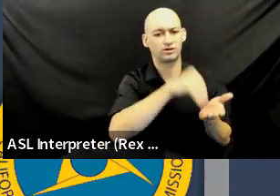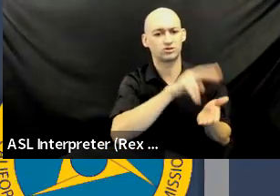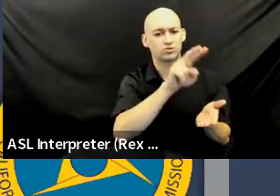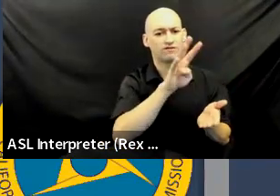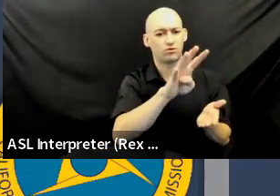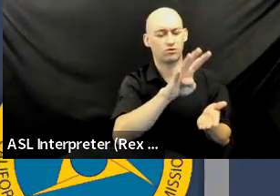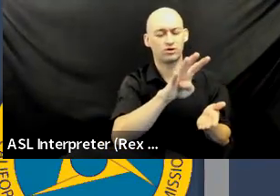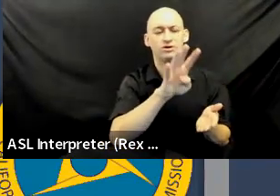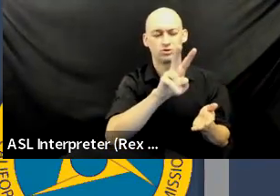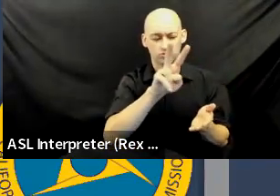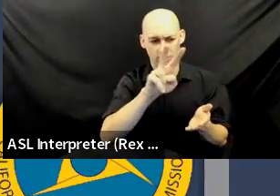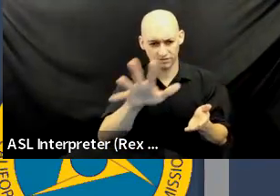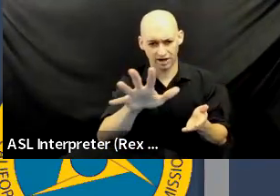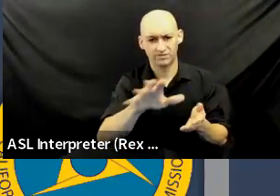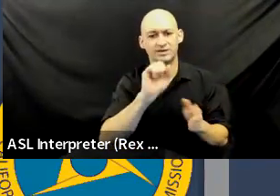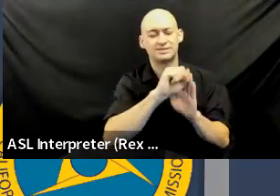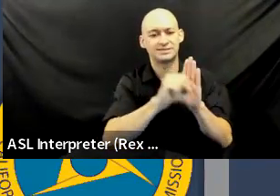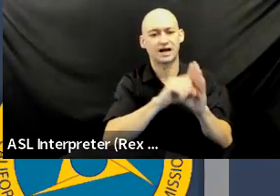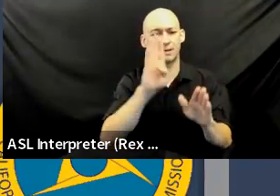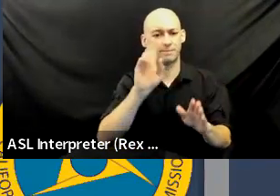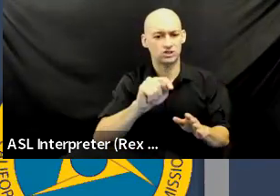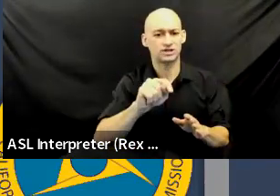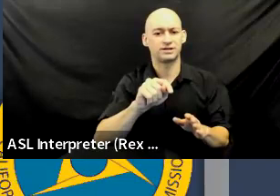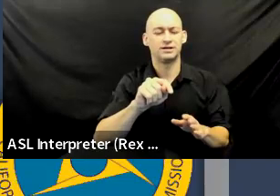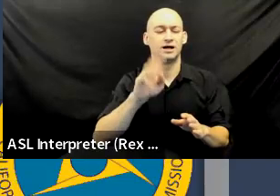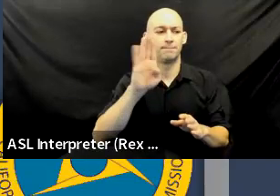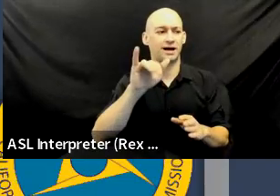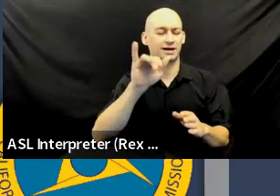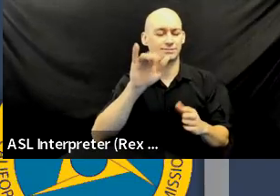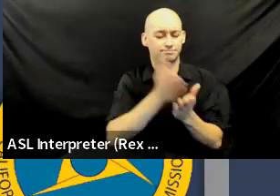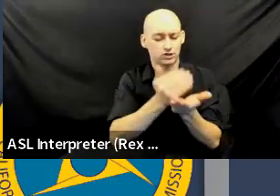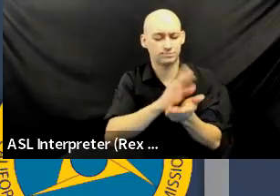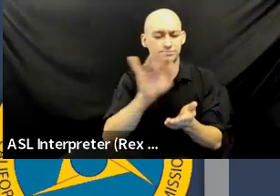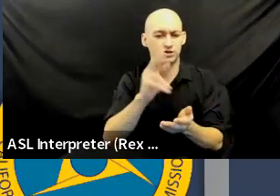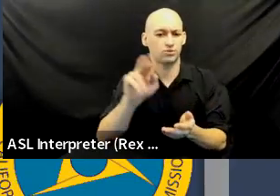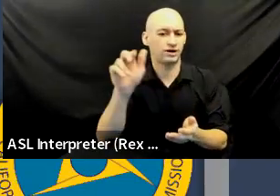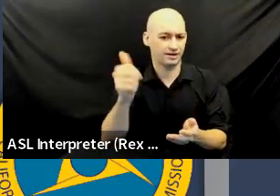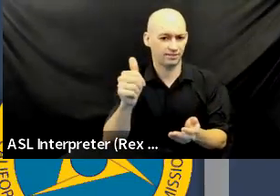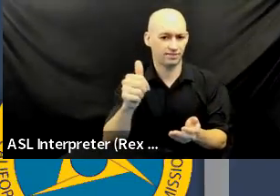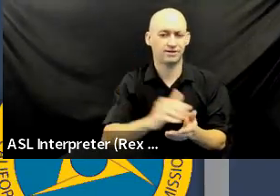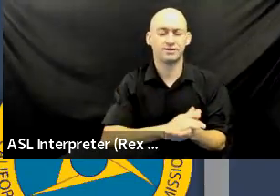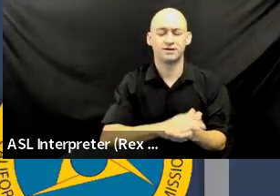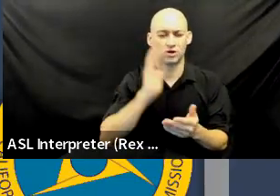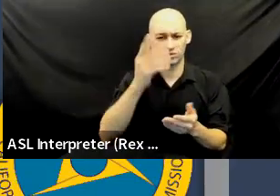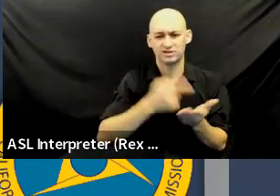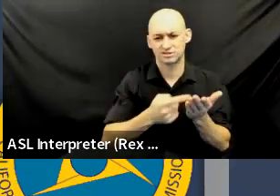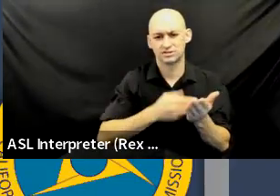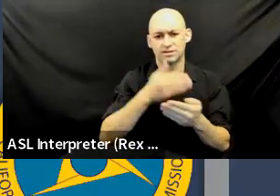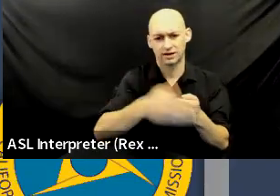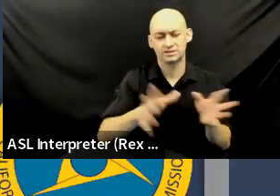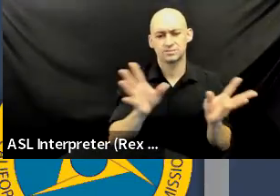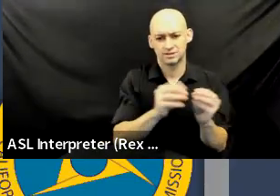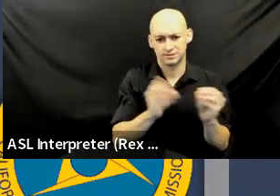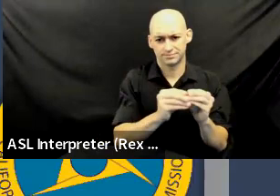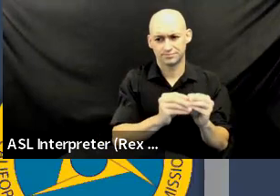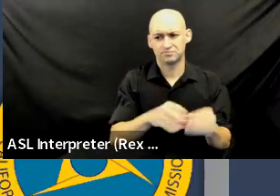state budget by January 10th. Staff will provide an update on both these topics at the January Commission meeting. This concludes my report, and